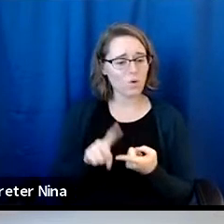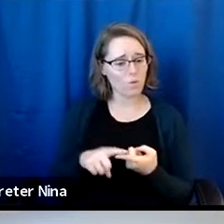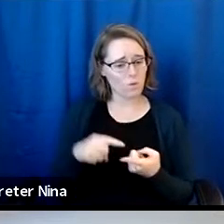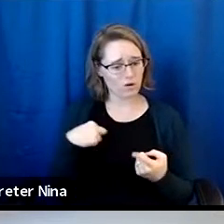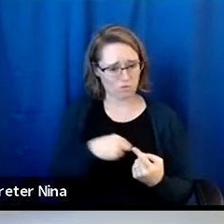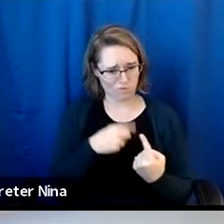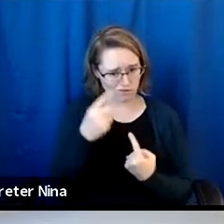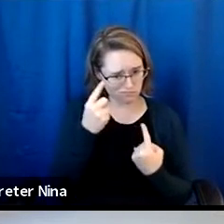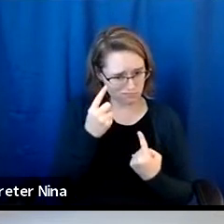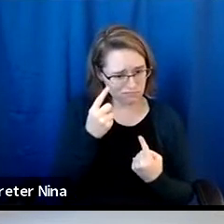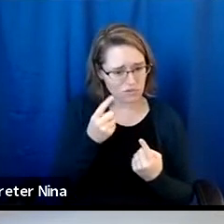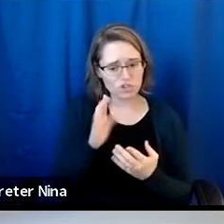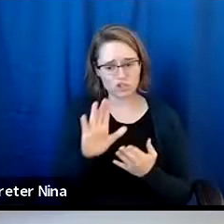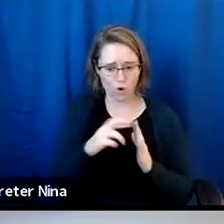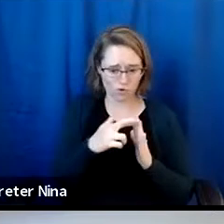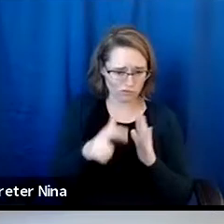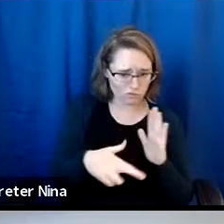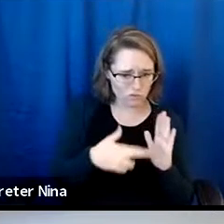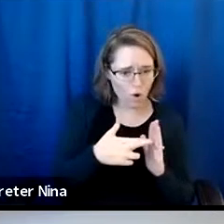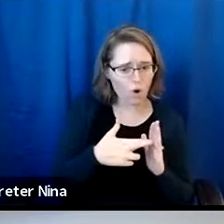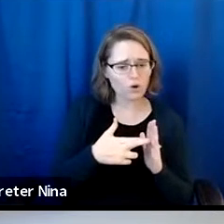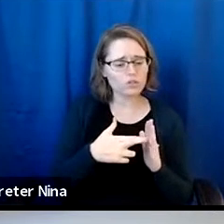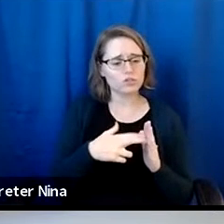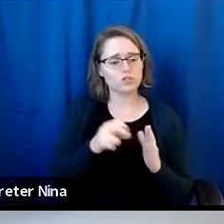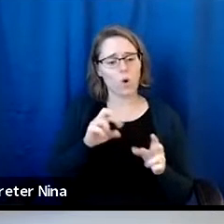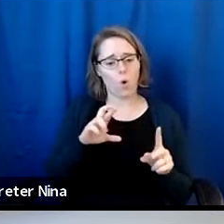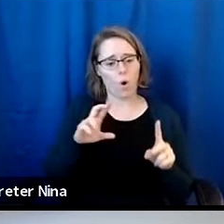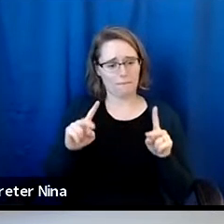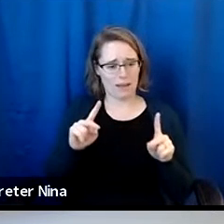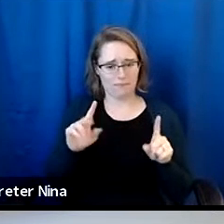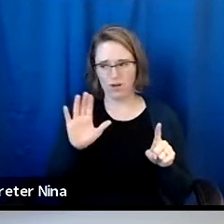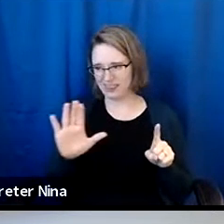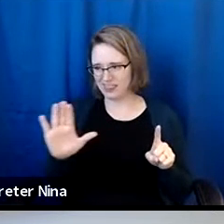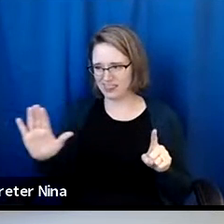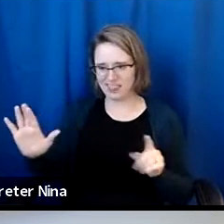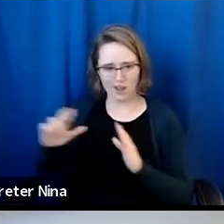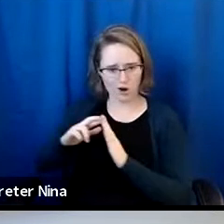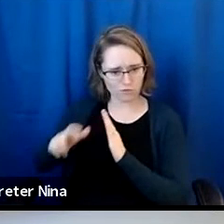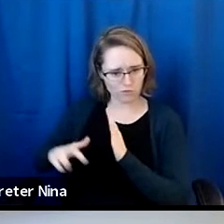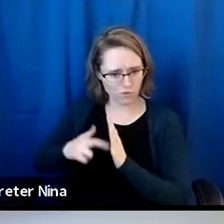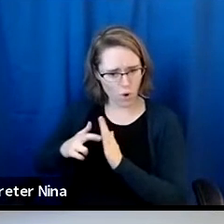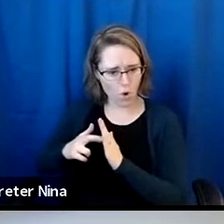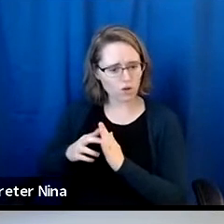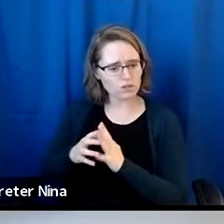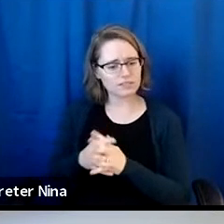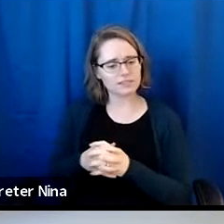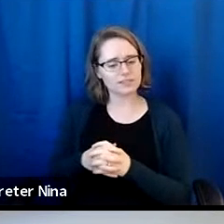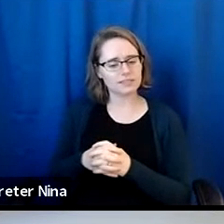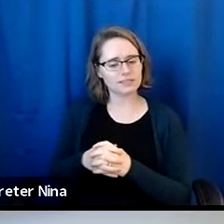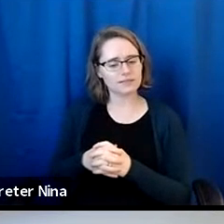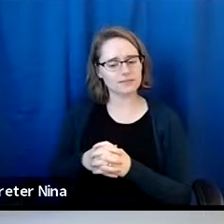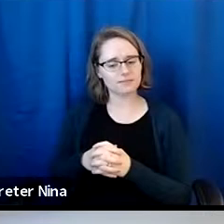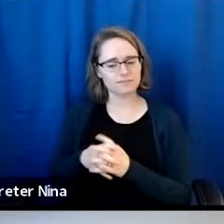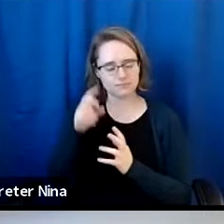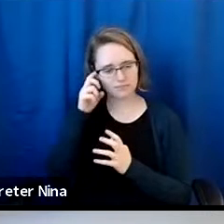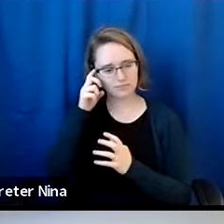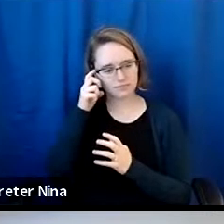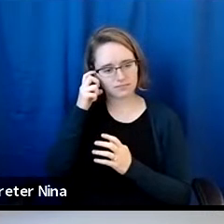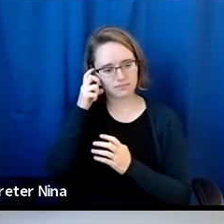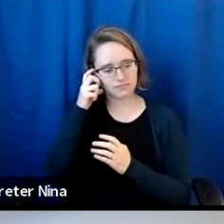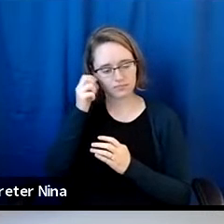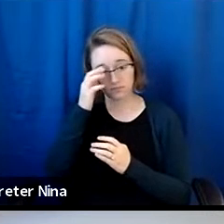whether it's your roles or folks in their respective roles, what decisions we're going to